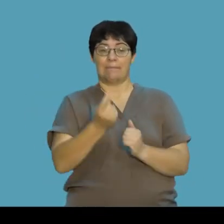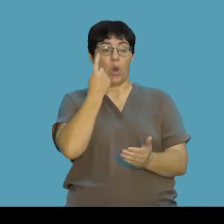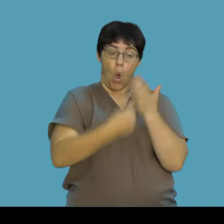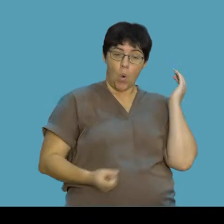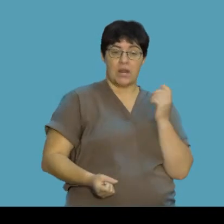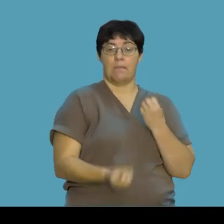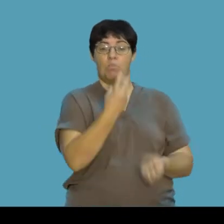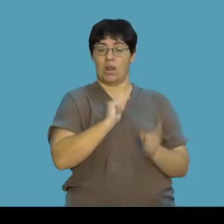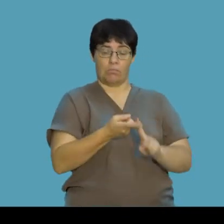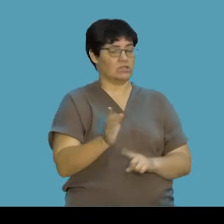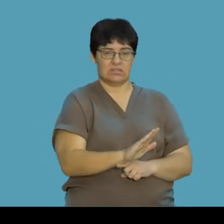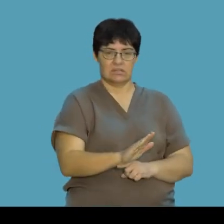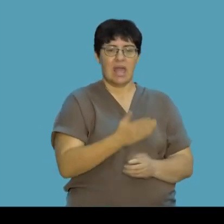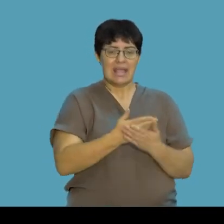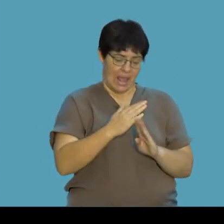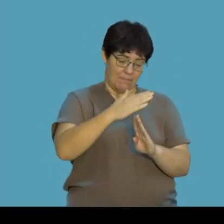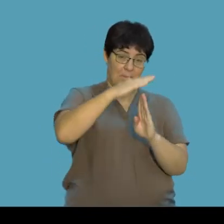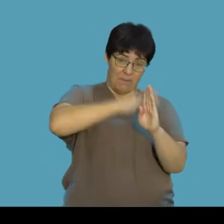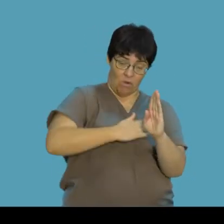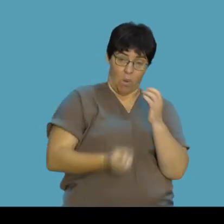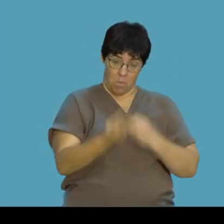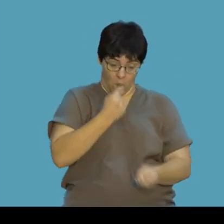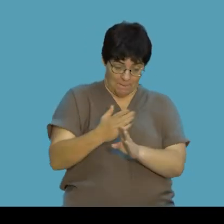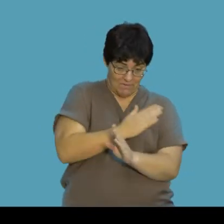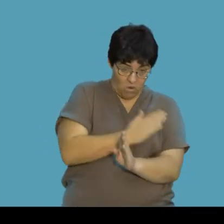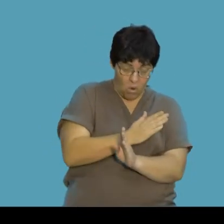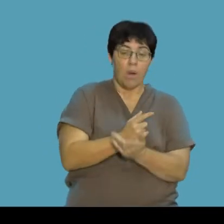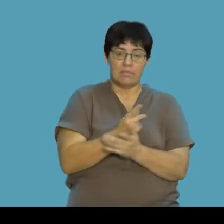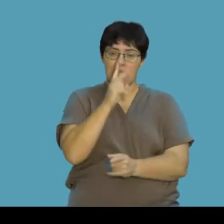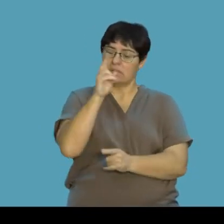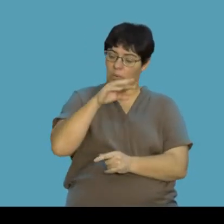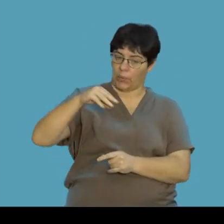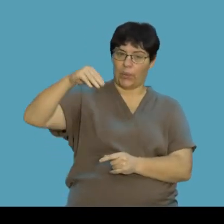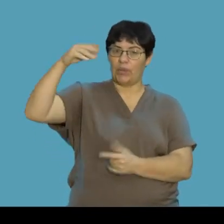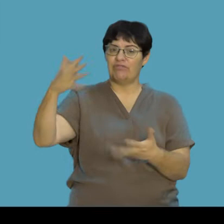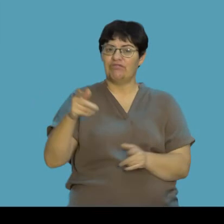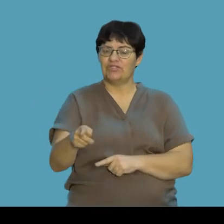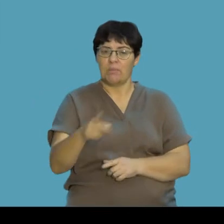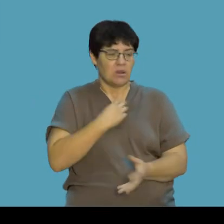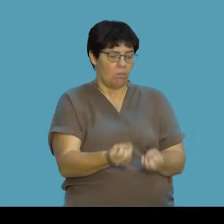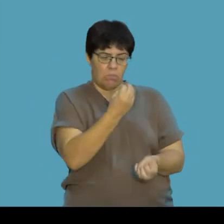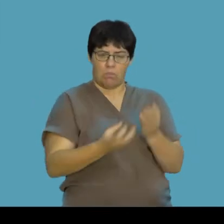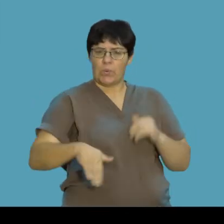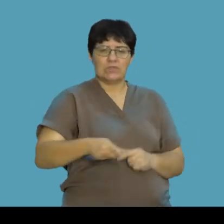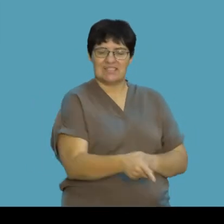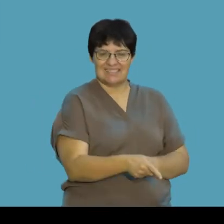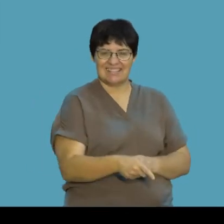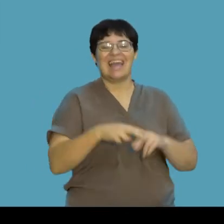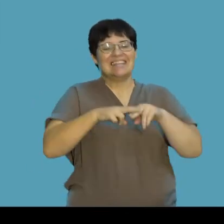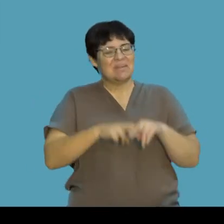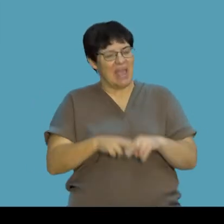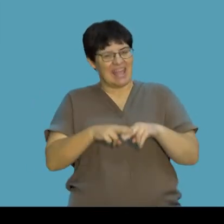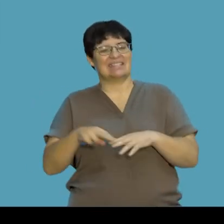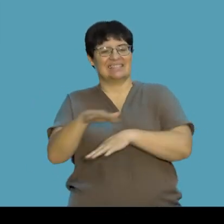at a boiling point. It can be lower. Why? Because this is entirely dependent, again, on the conditions under